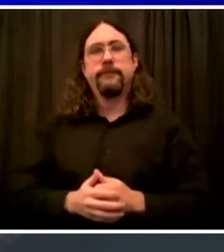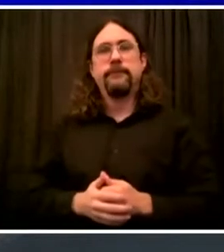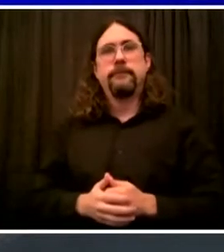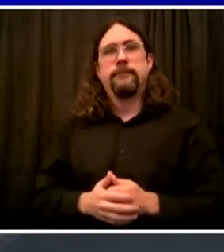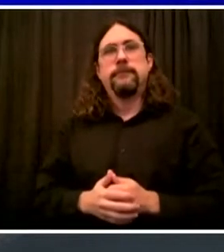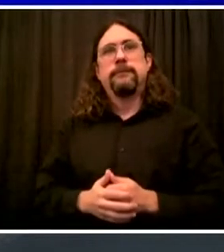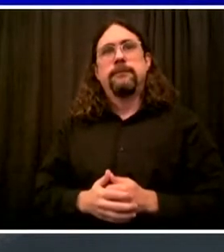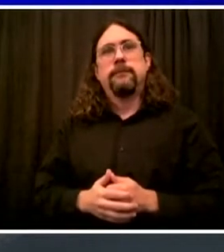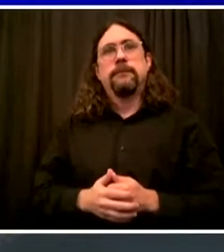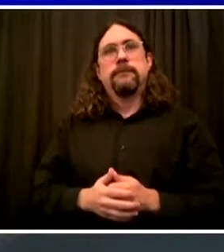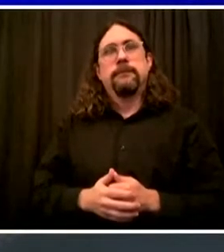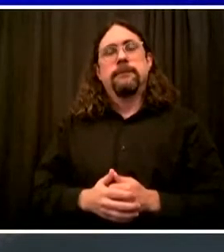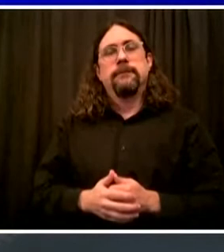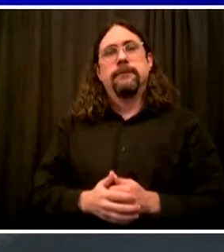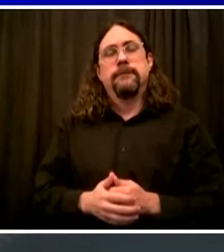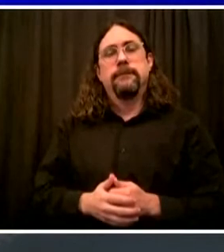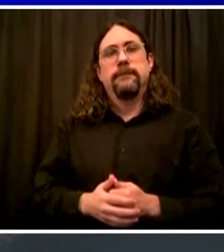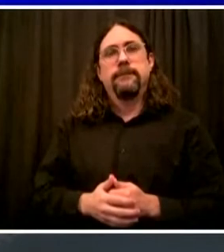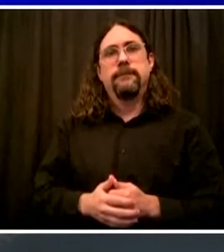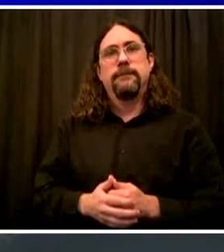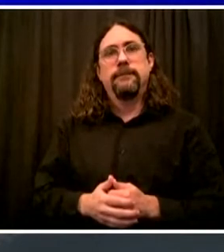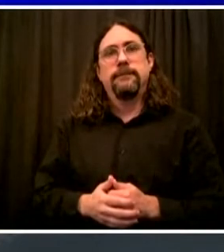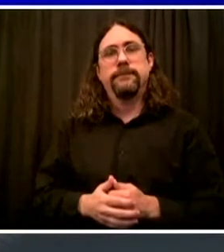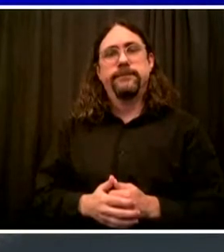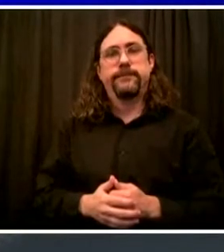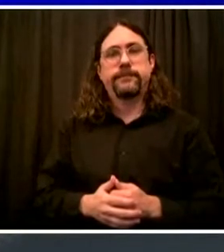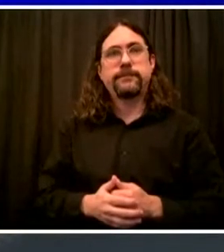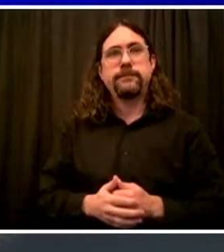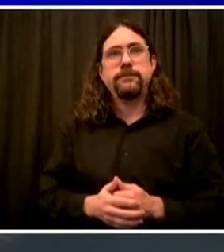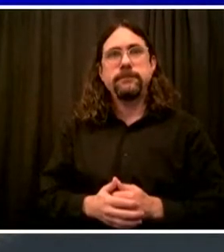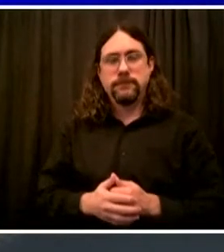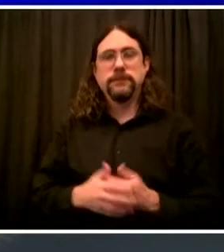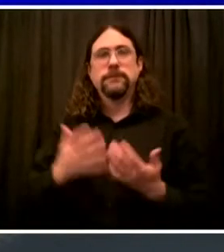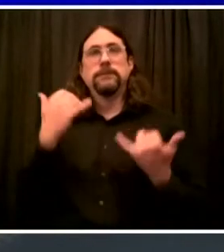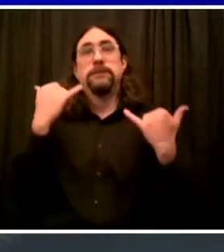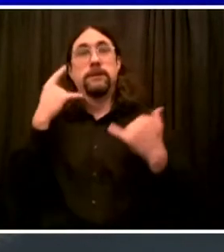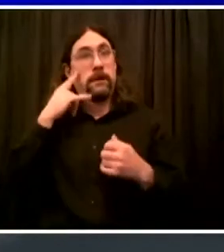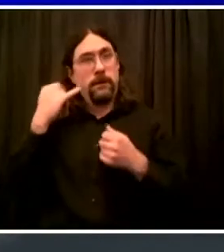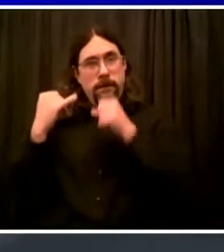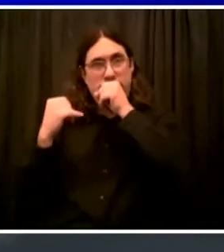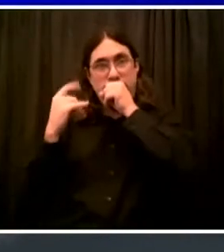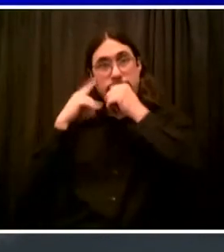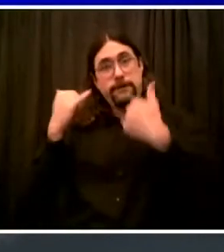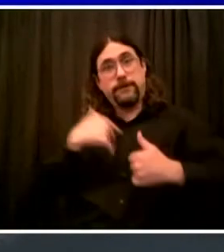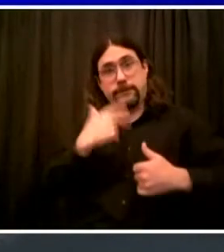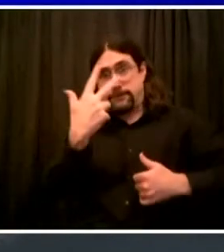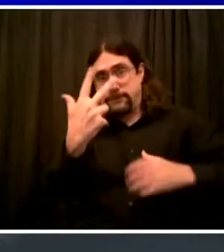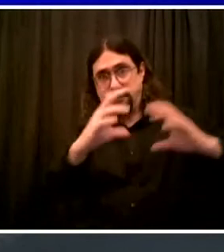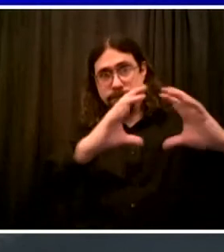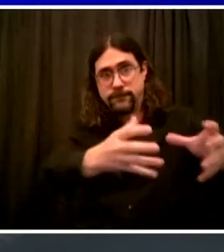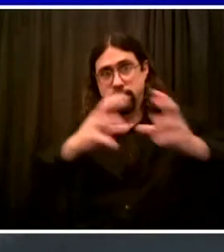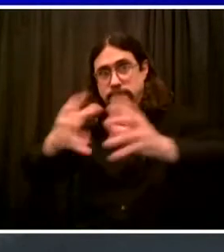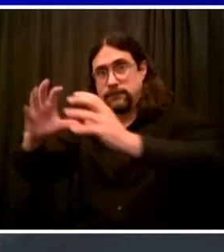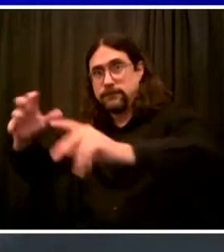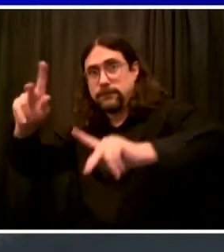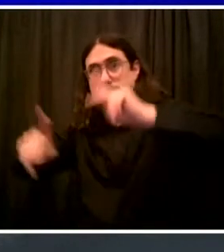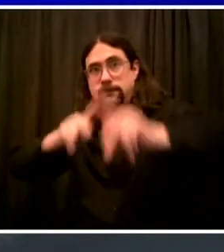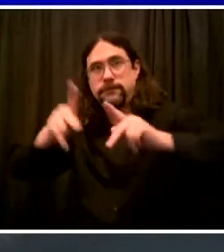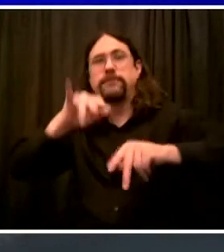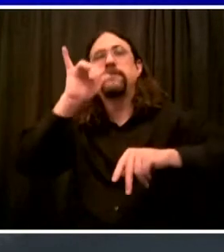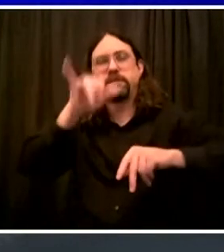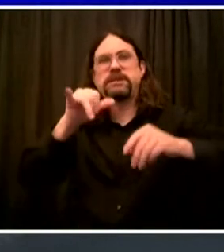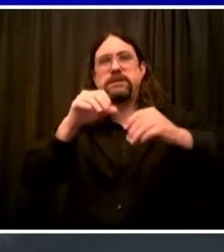testing that's available to them. 1, anyone with symptoms. So again, what are those symptoms for the coronavirus? Cough,